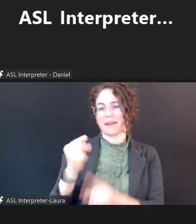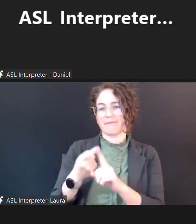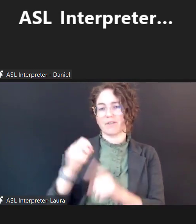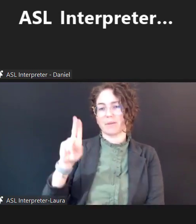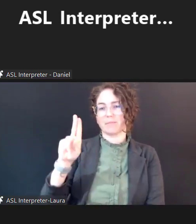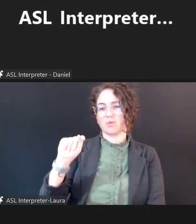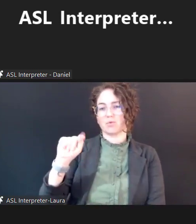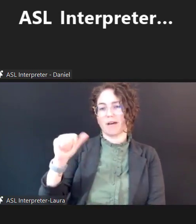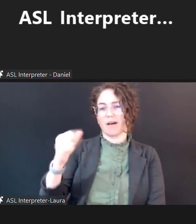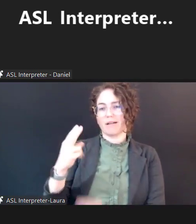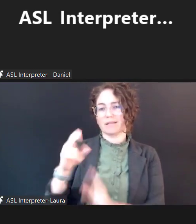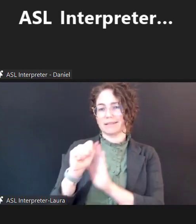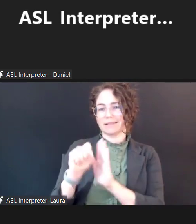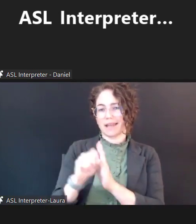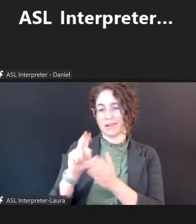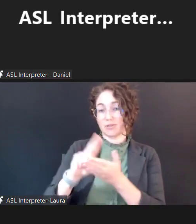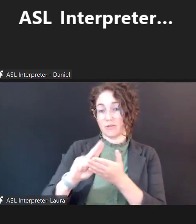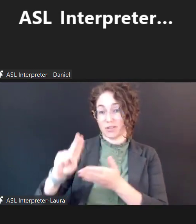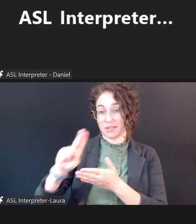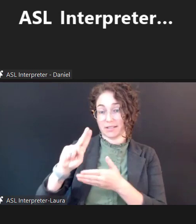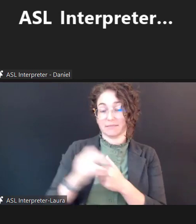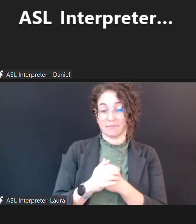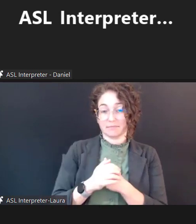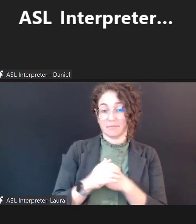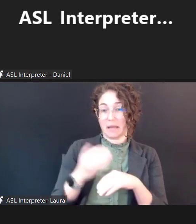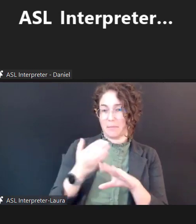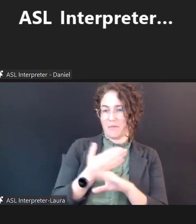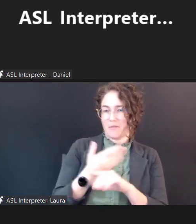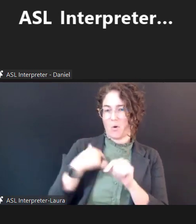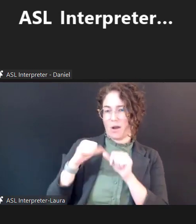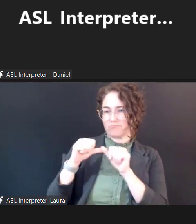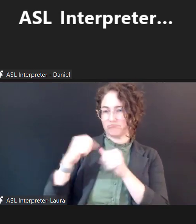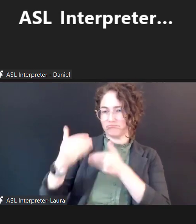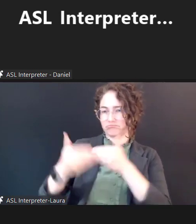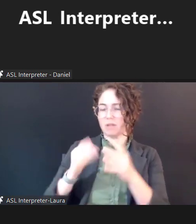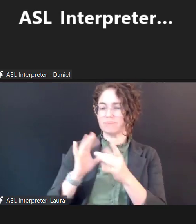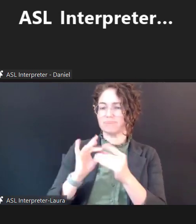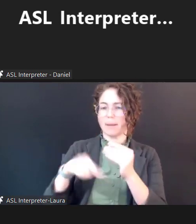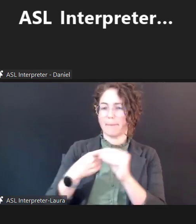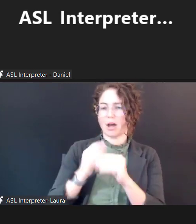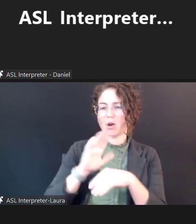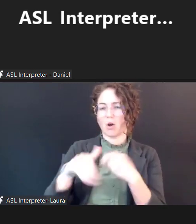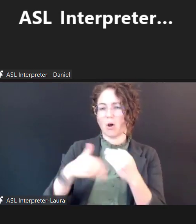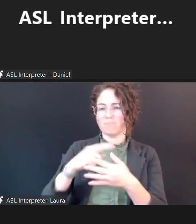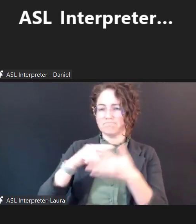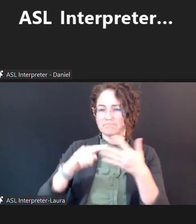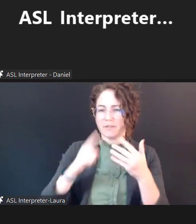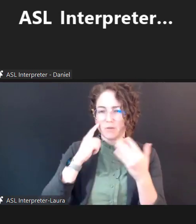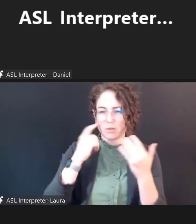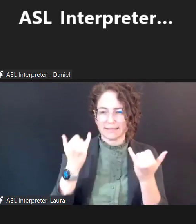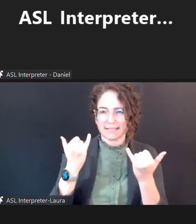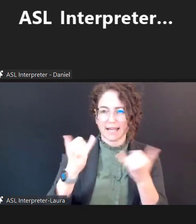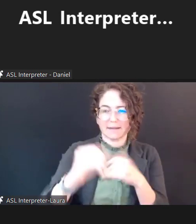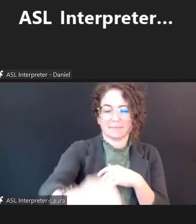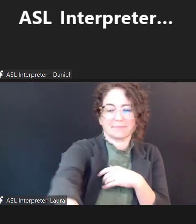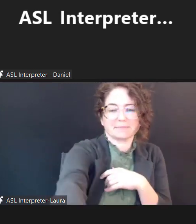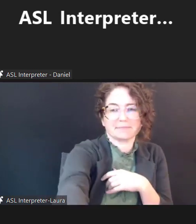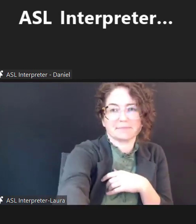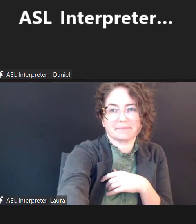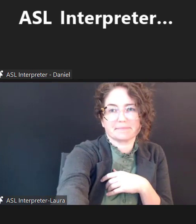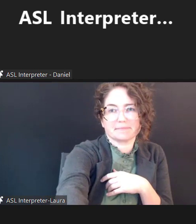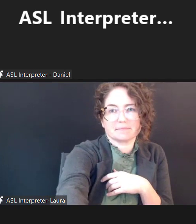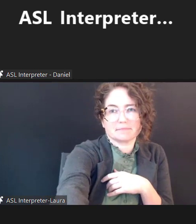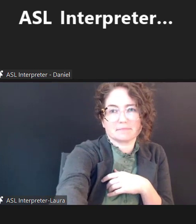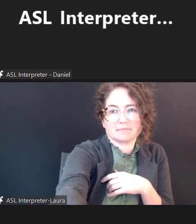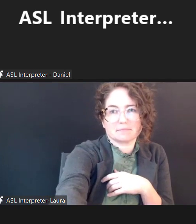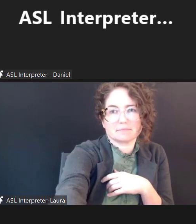And before I go any further, let me just talk a little bit about just our logistics for today. You don't need to worry about